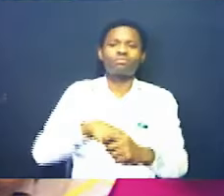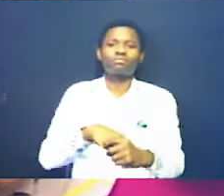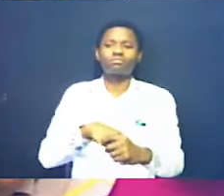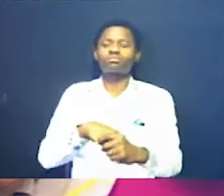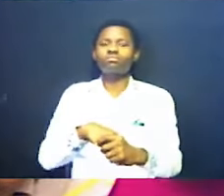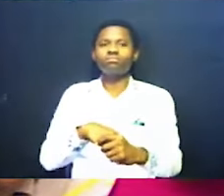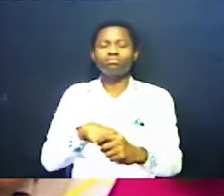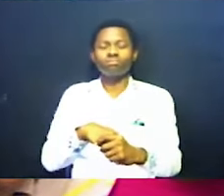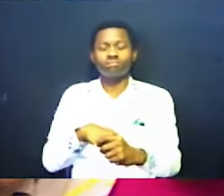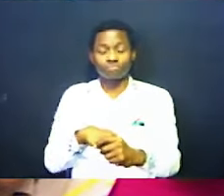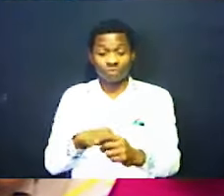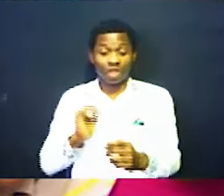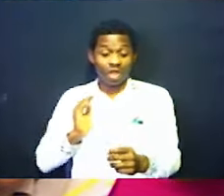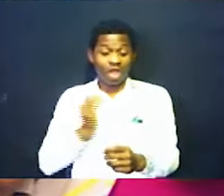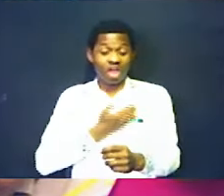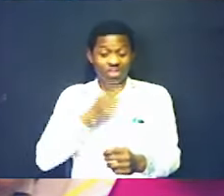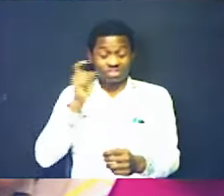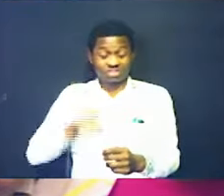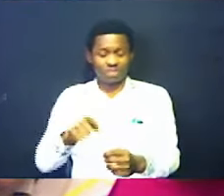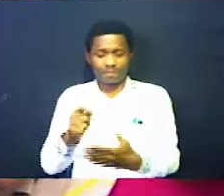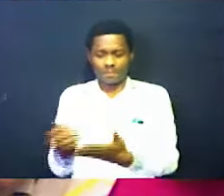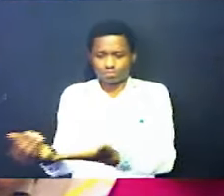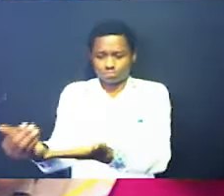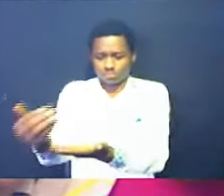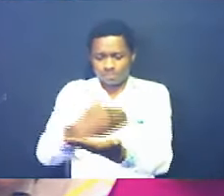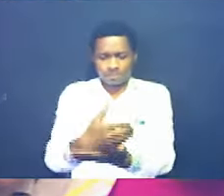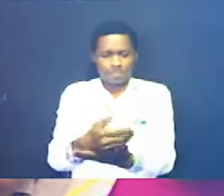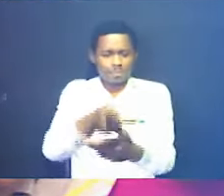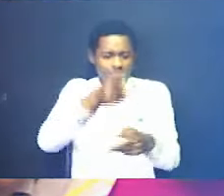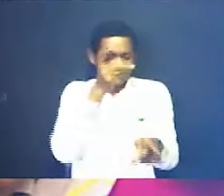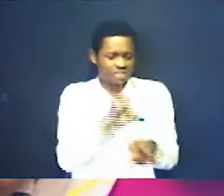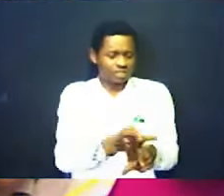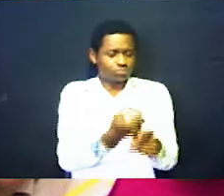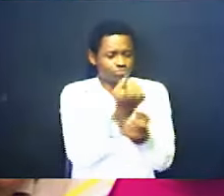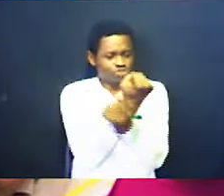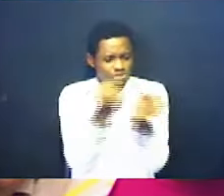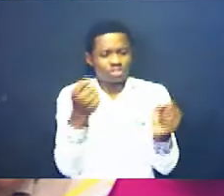We need to reclaim our children and youth for God.